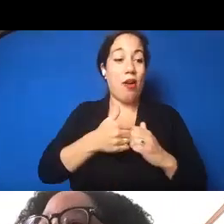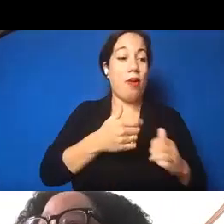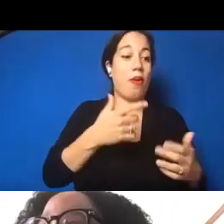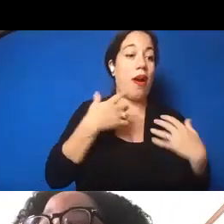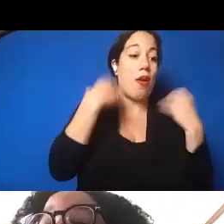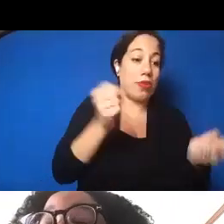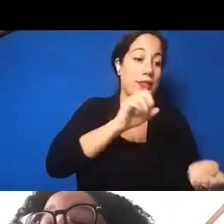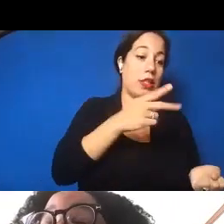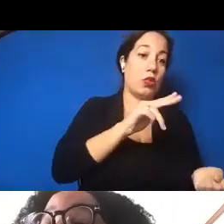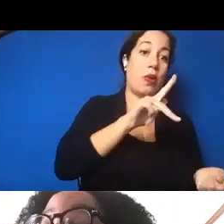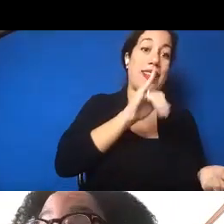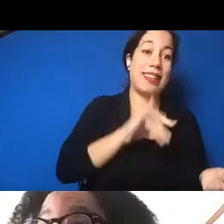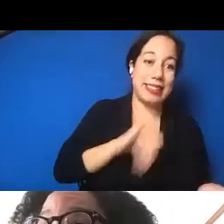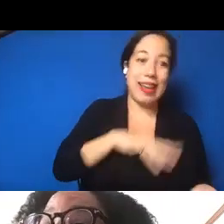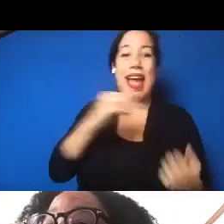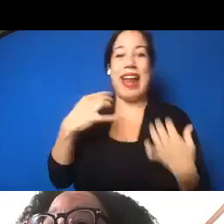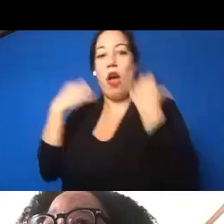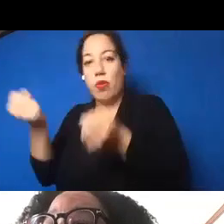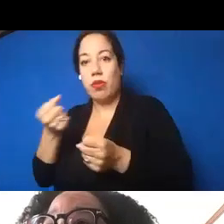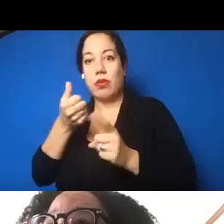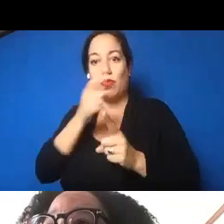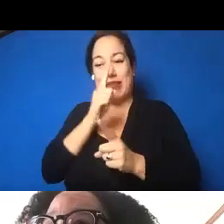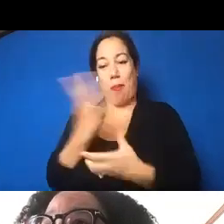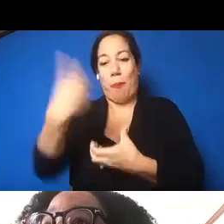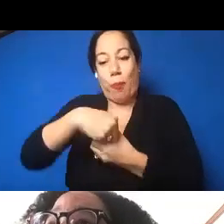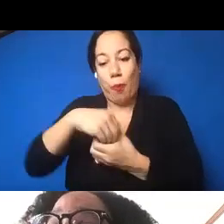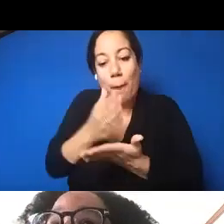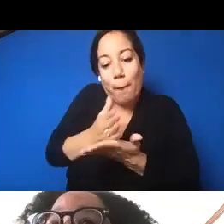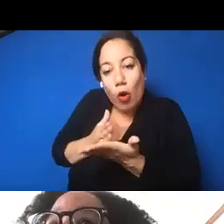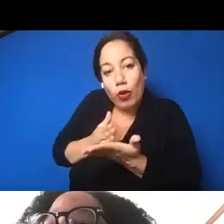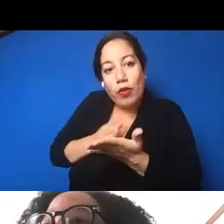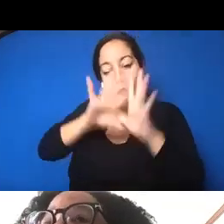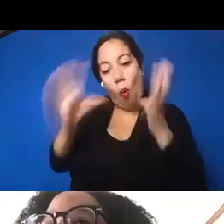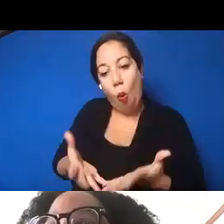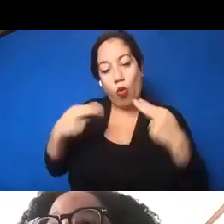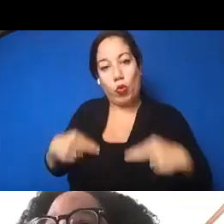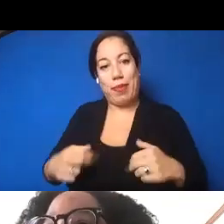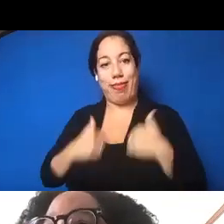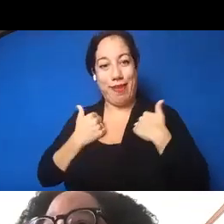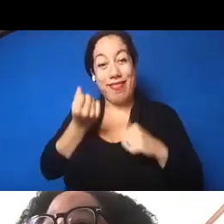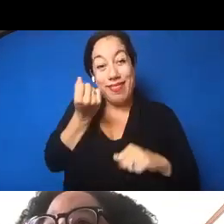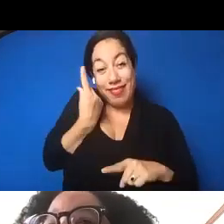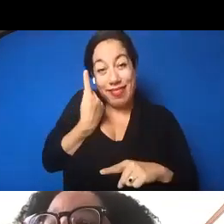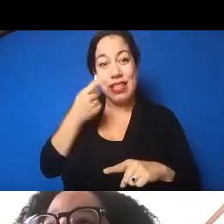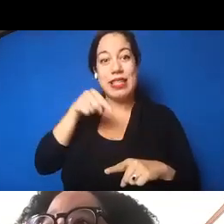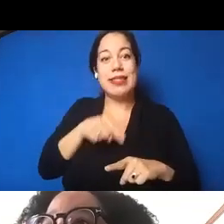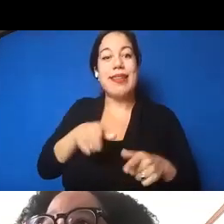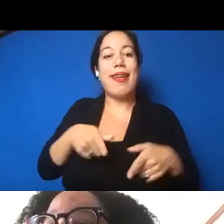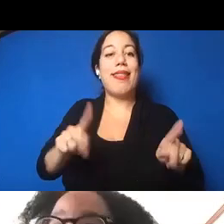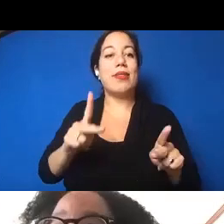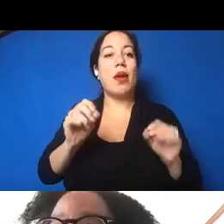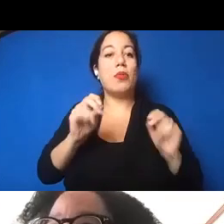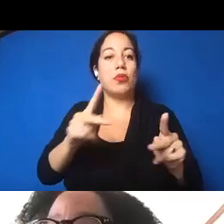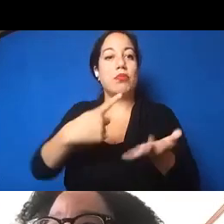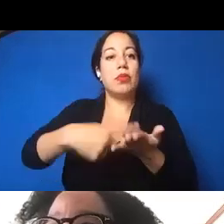health as a comprehensive component of a whole human life. In other words, it allows us the opportunity to talk about everything